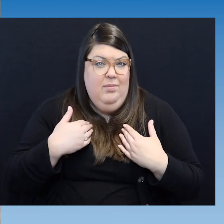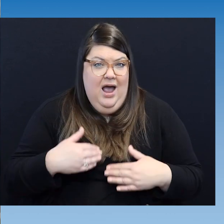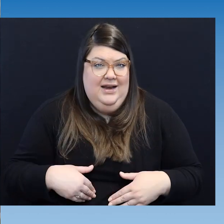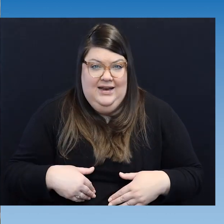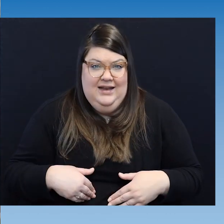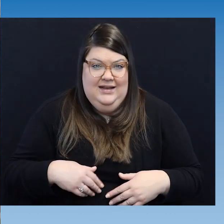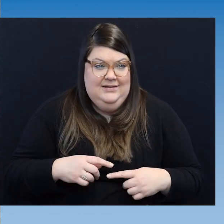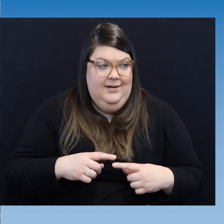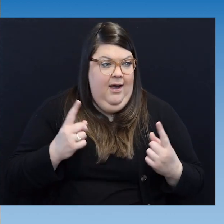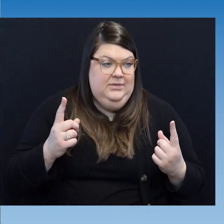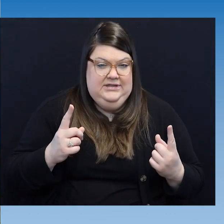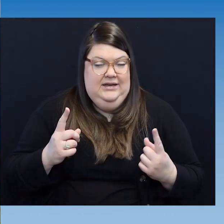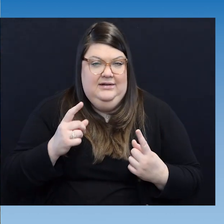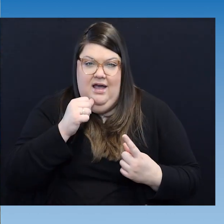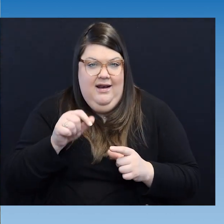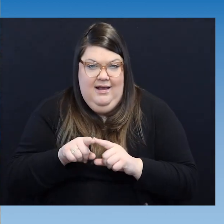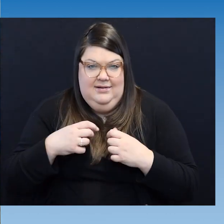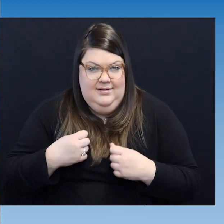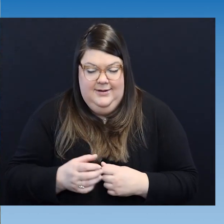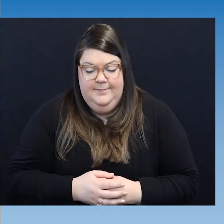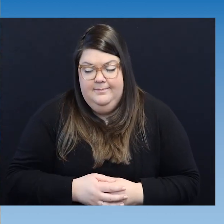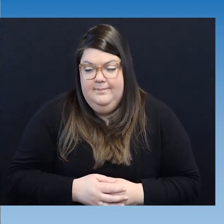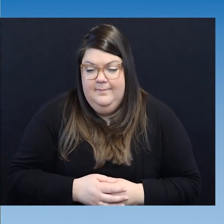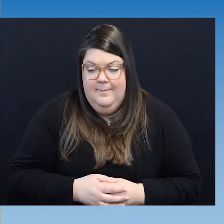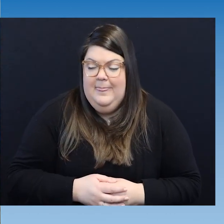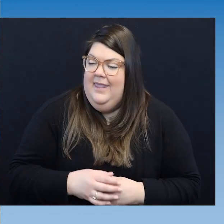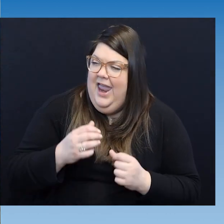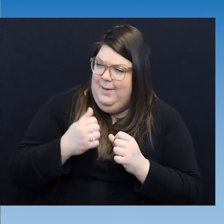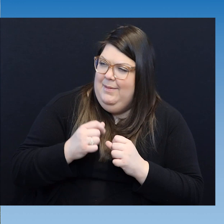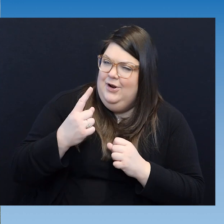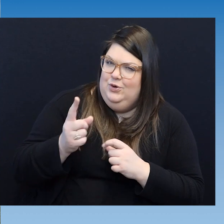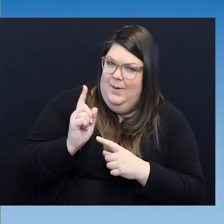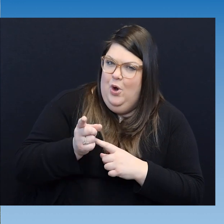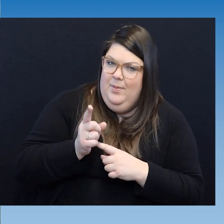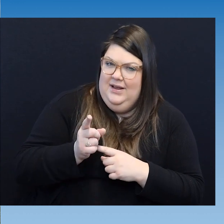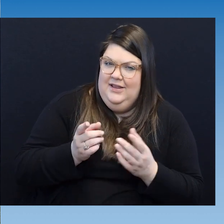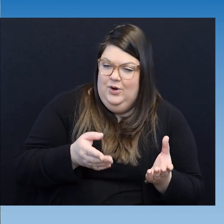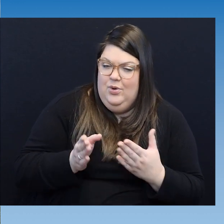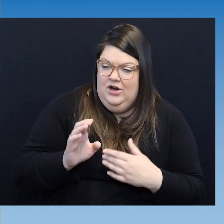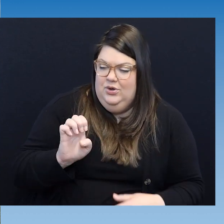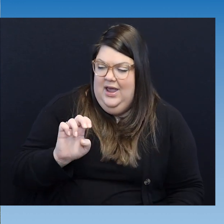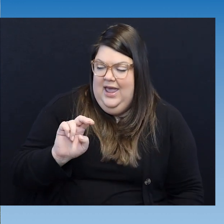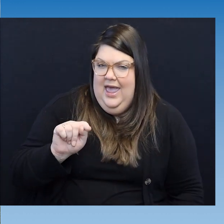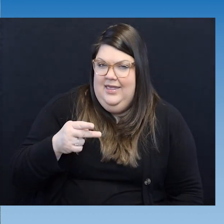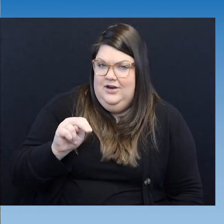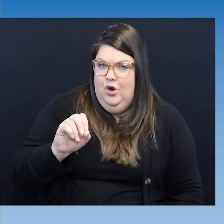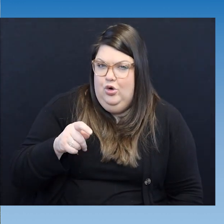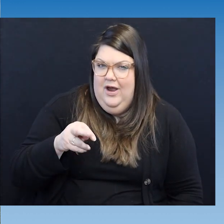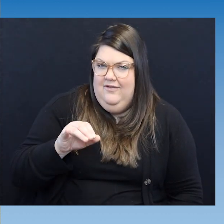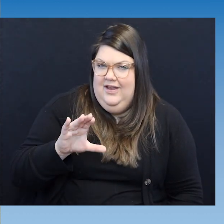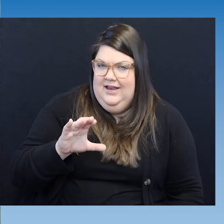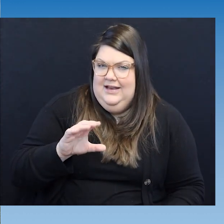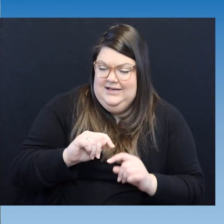that spectrum. I remember there's a moment that you brought to the ethnographic team, and that is also reflected in